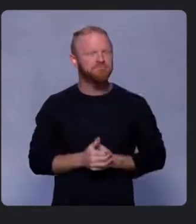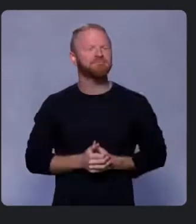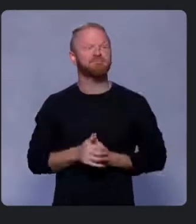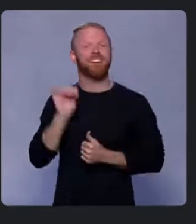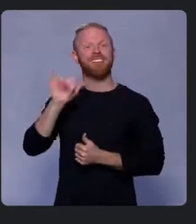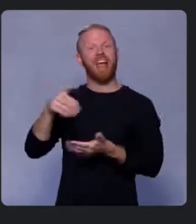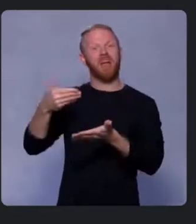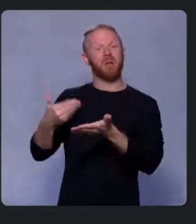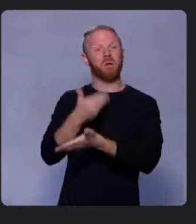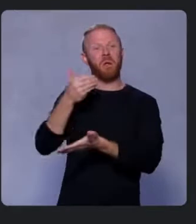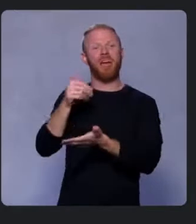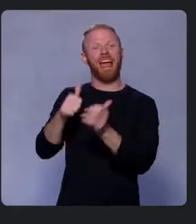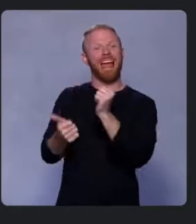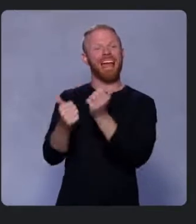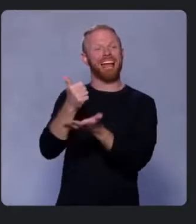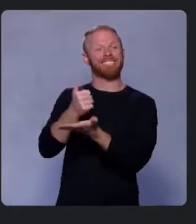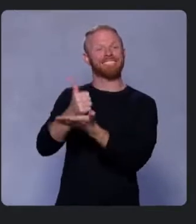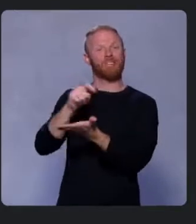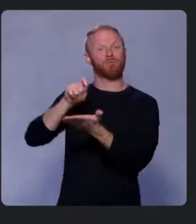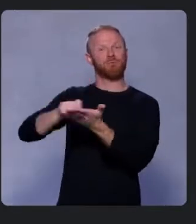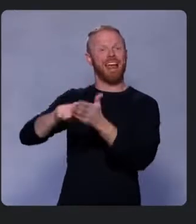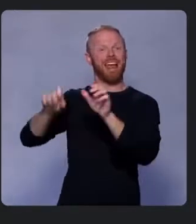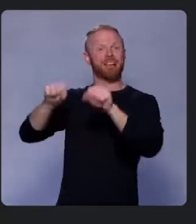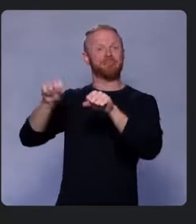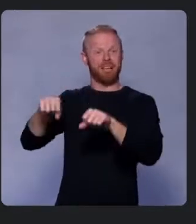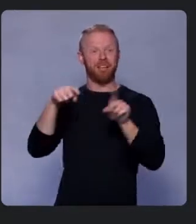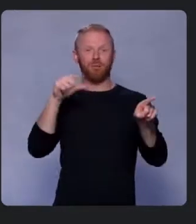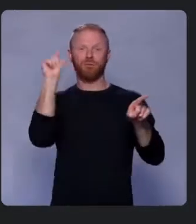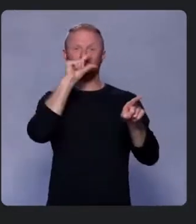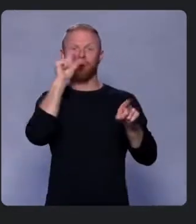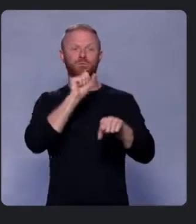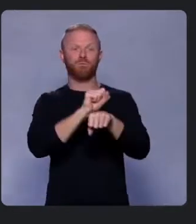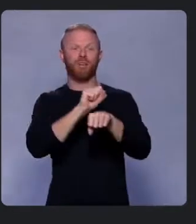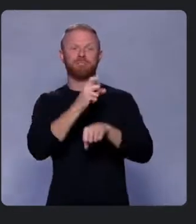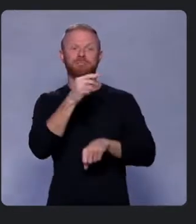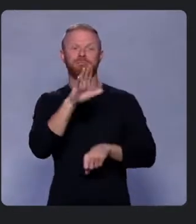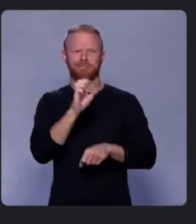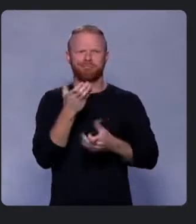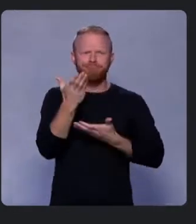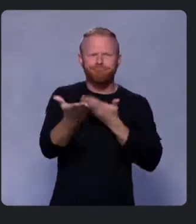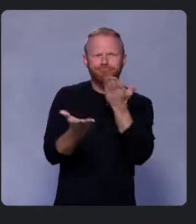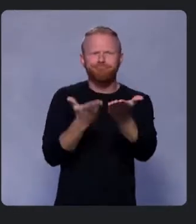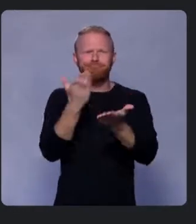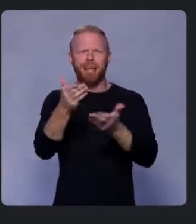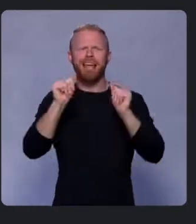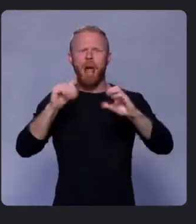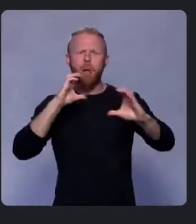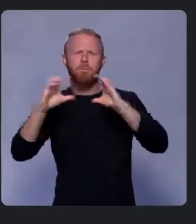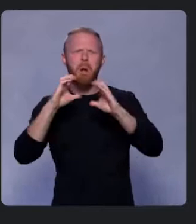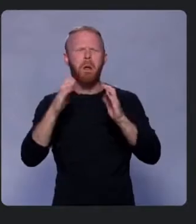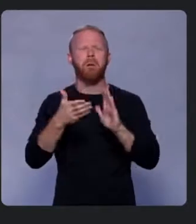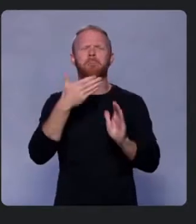New assisted writing capabilities in Google Workspace offer suggestions so you can communicate more effectively.